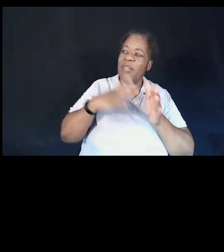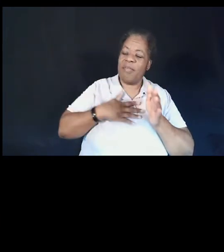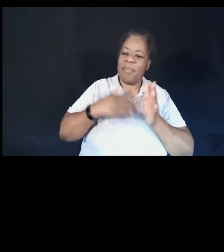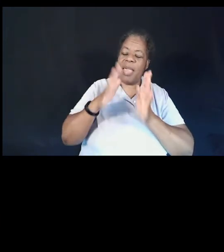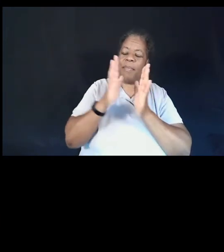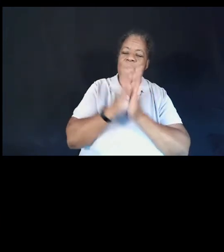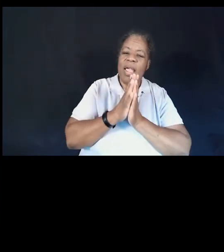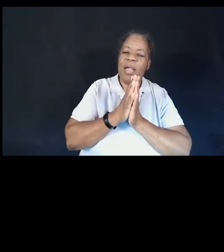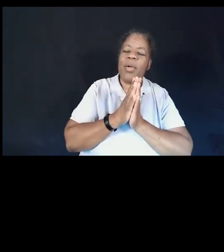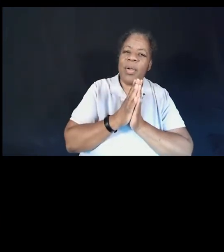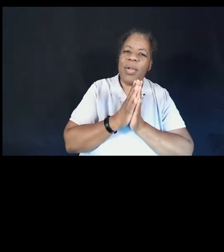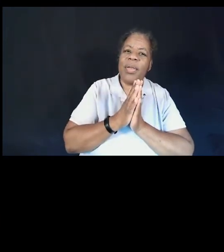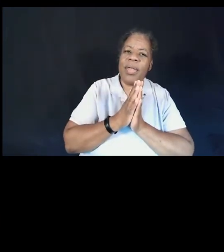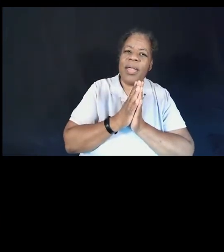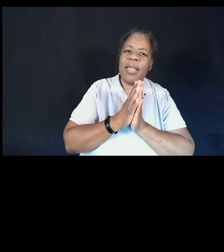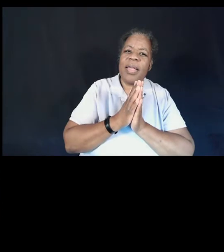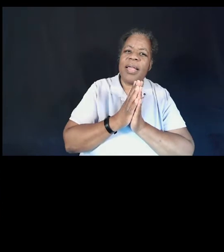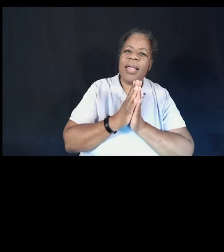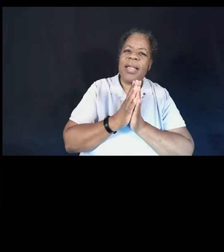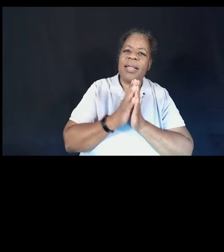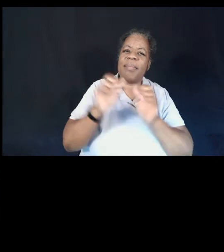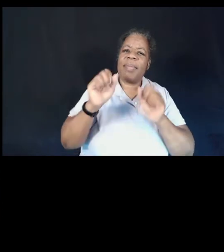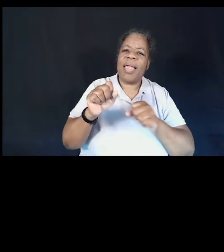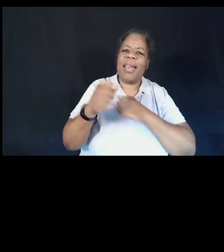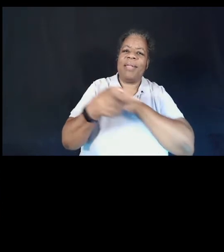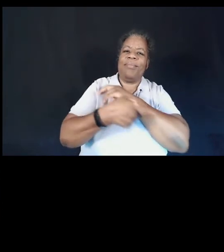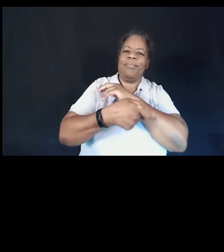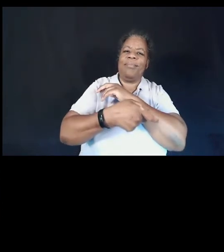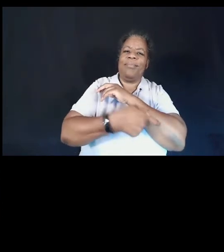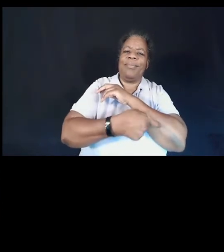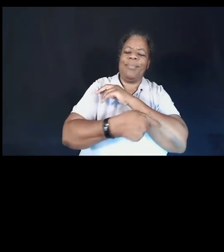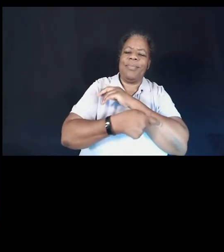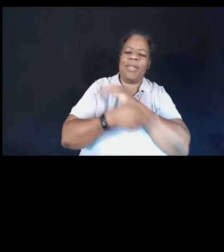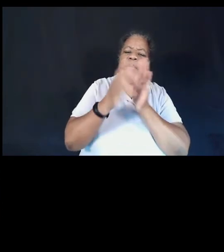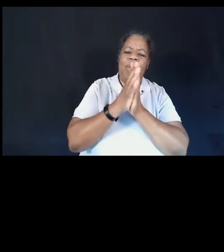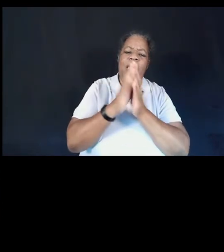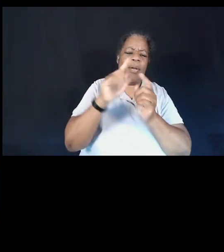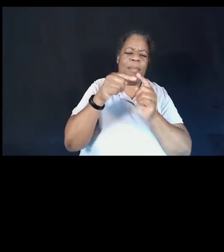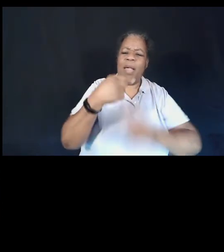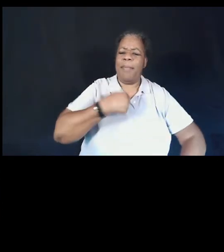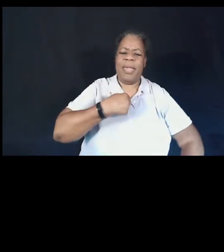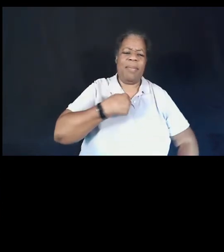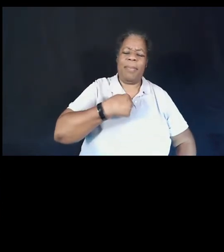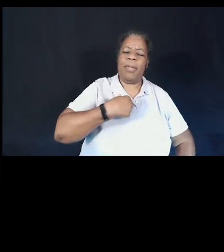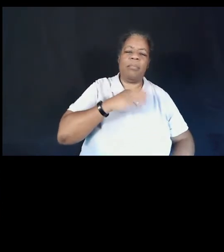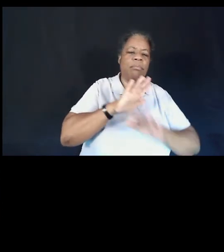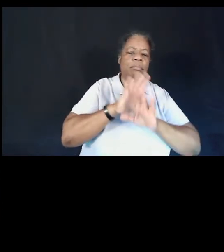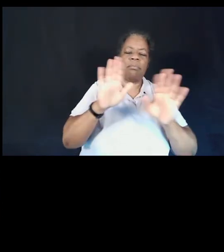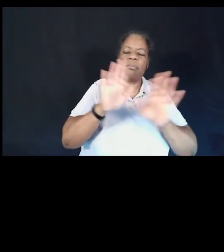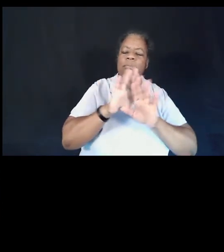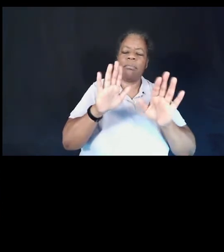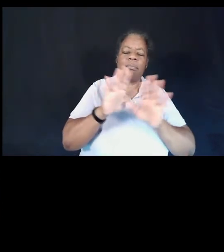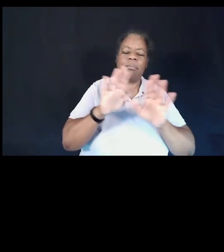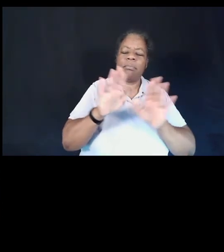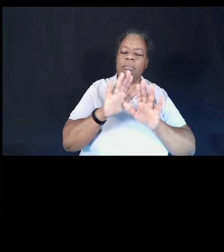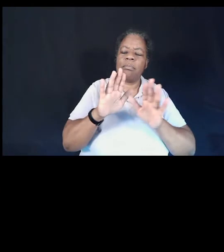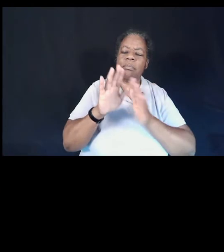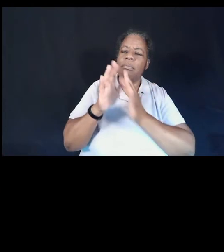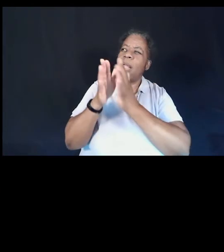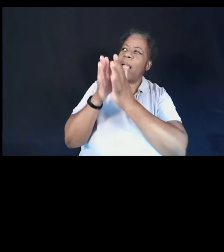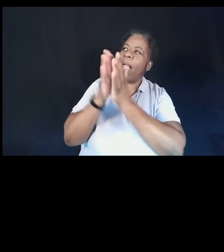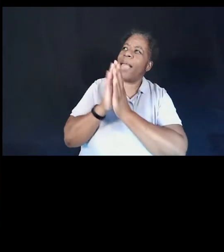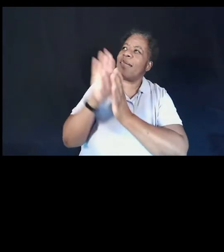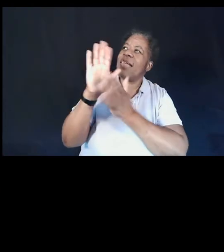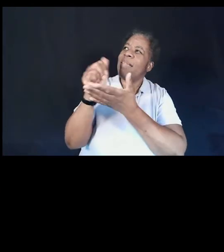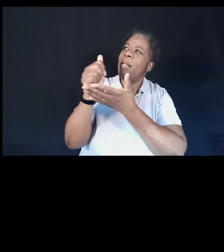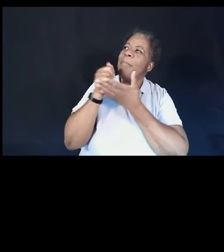the temptation or the tendency to make the prayer about us. So let's ask and request help from God.